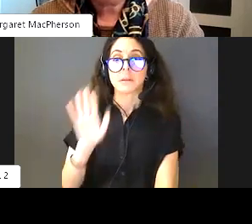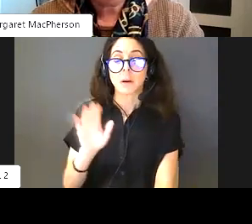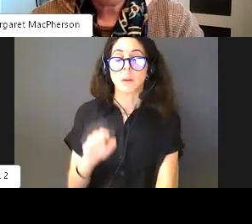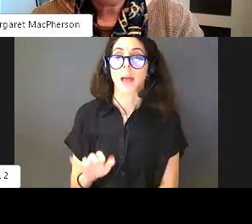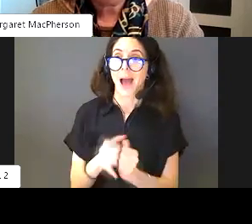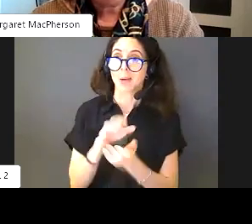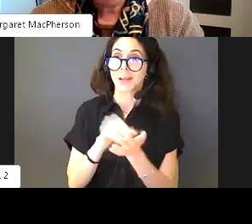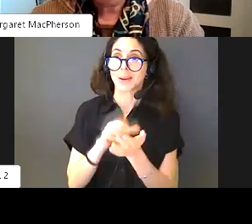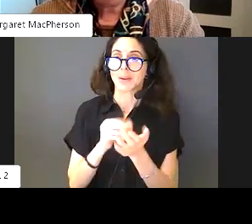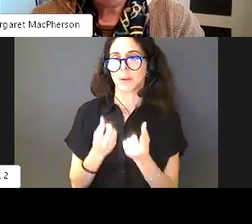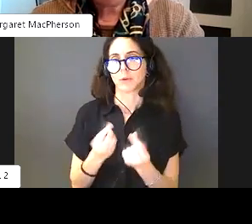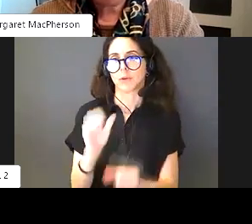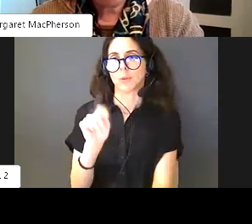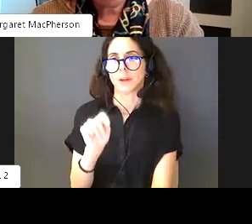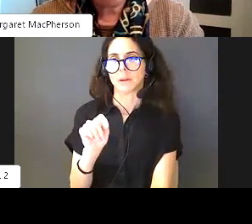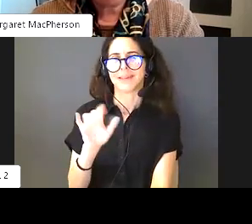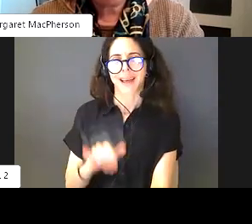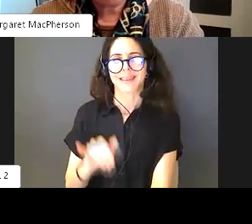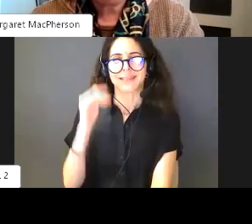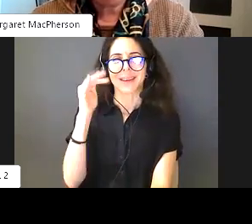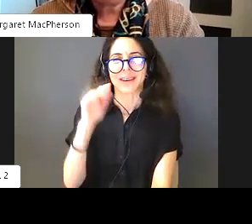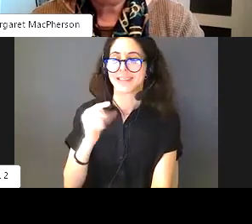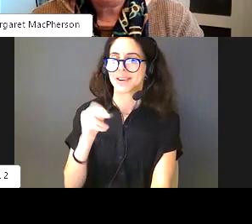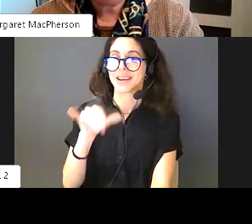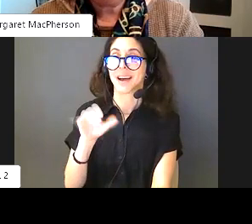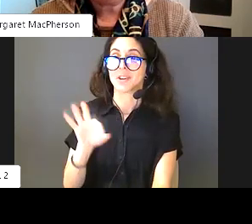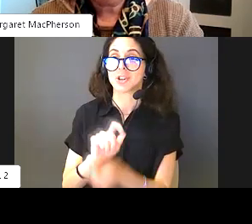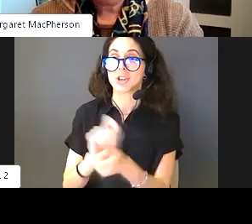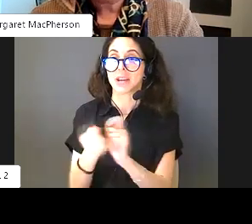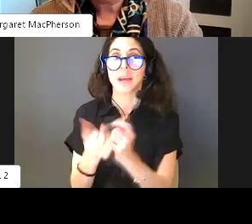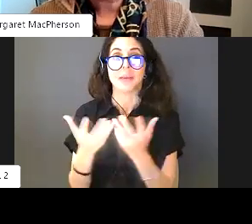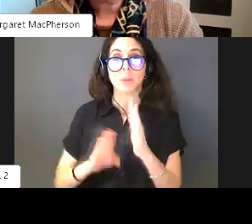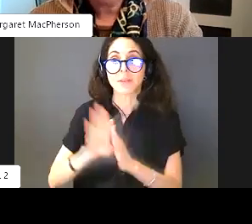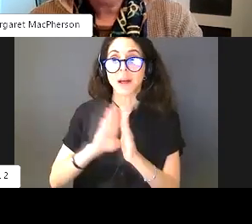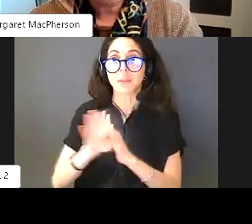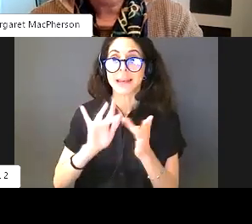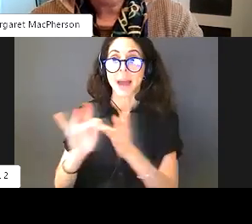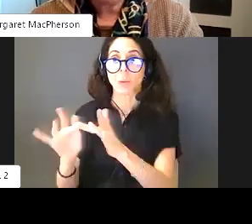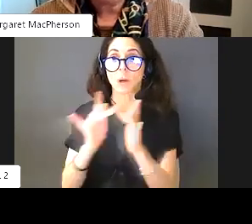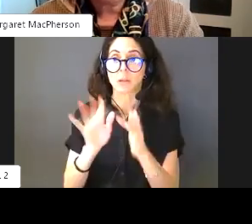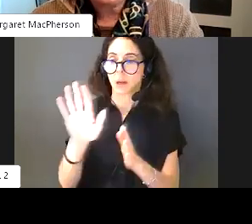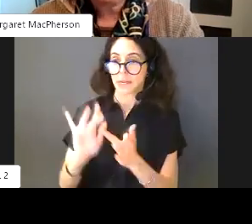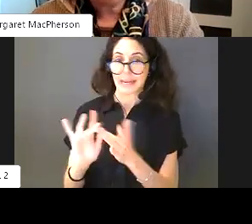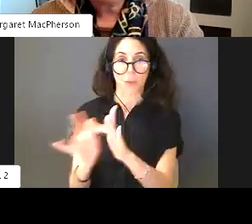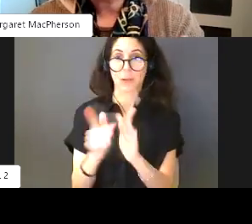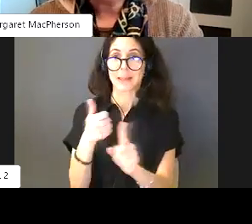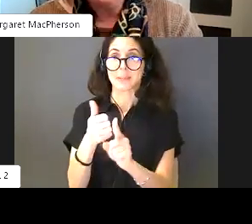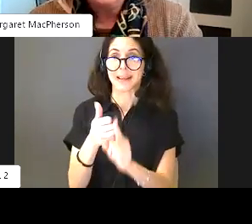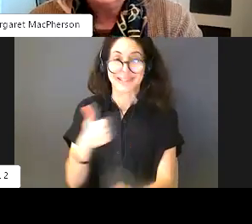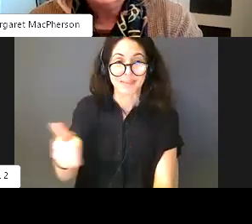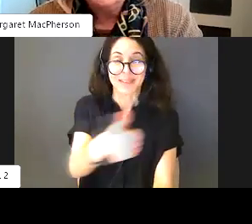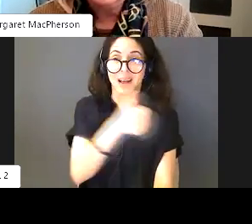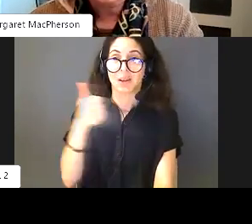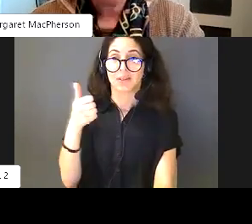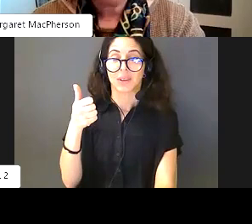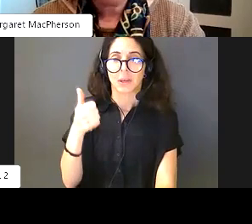change, that if we're going to promote the development of networks, the networks themselves need to practice, need to